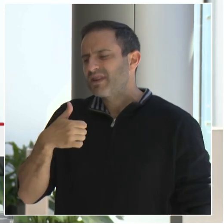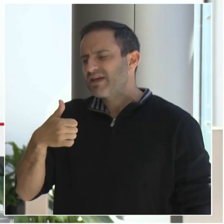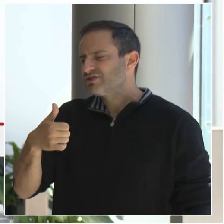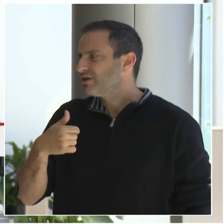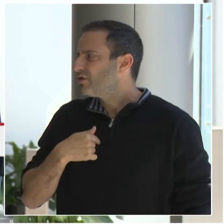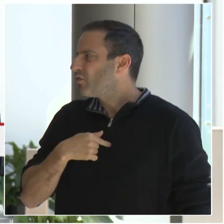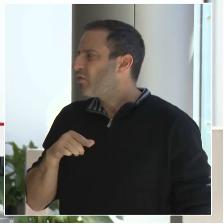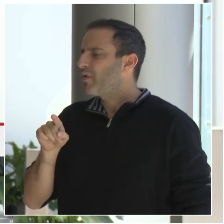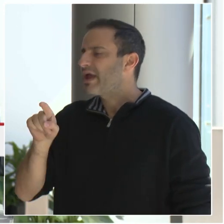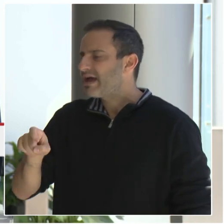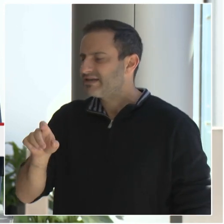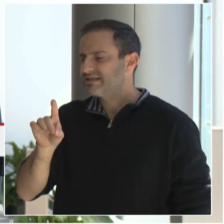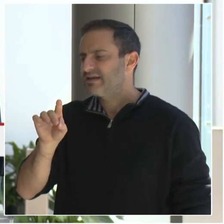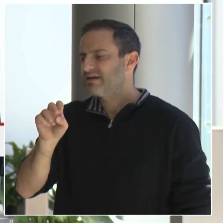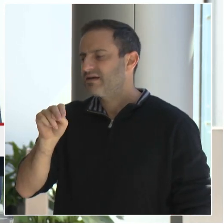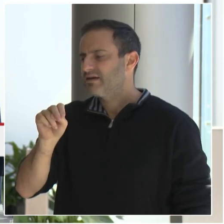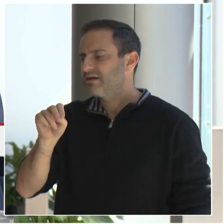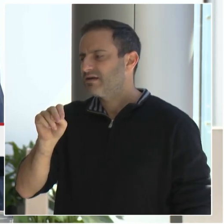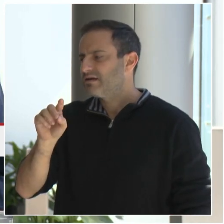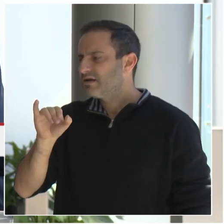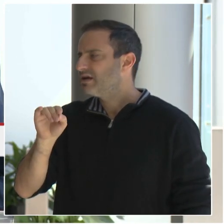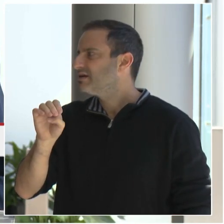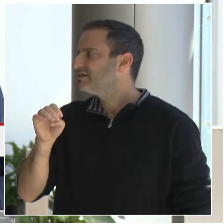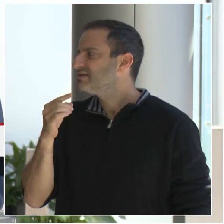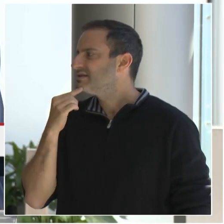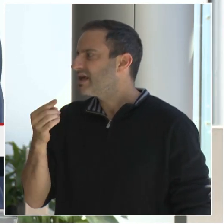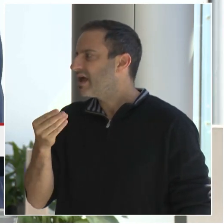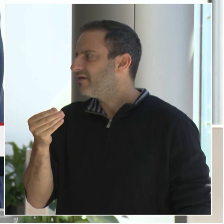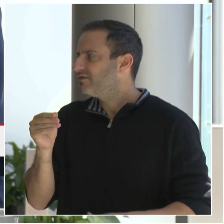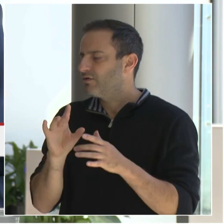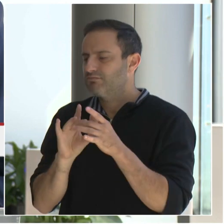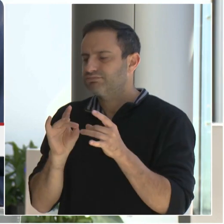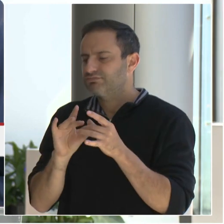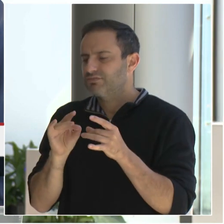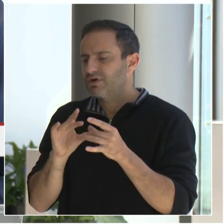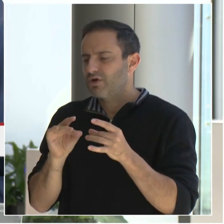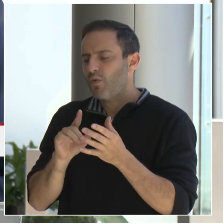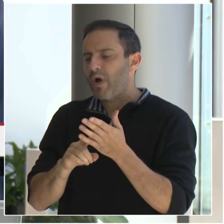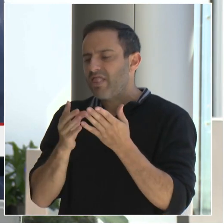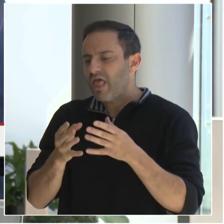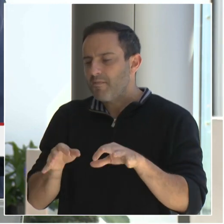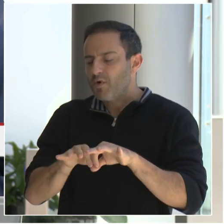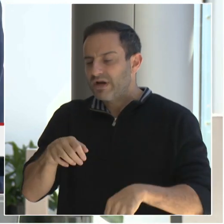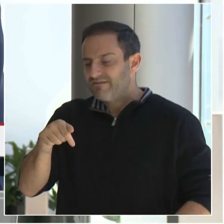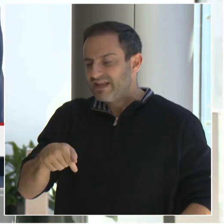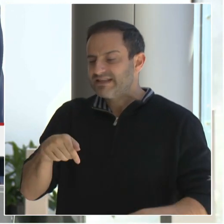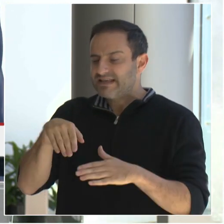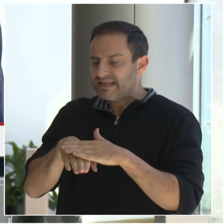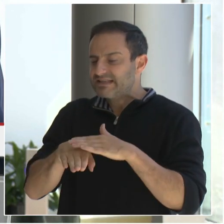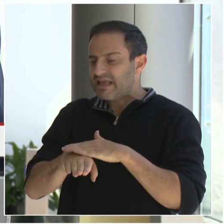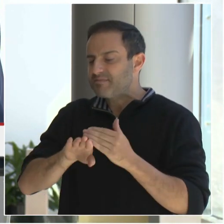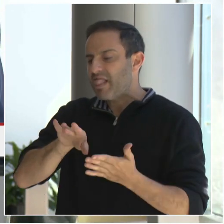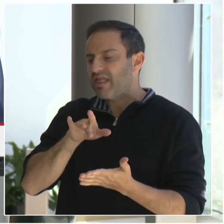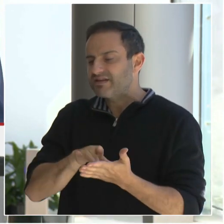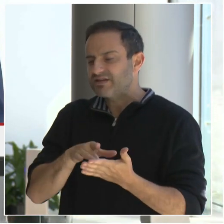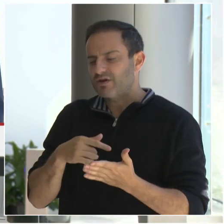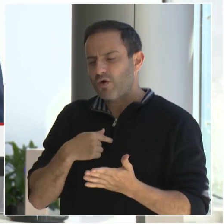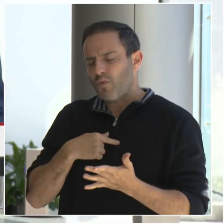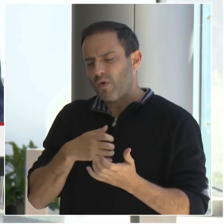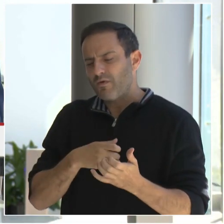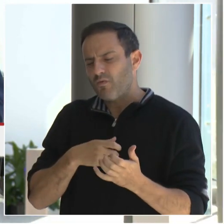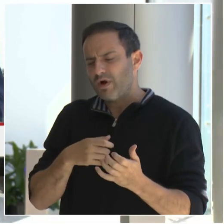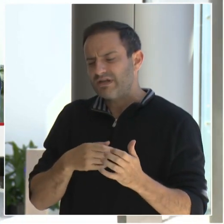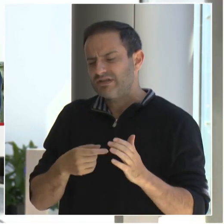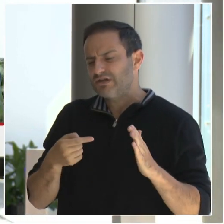asked Denise if she would give us a few remarks, because again, part of what's so important about this facility is our accessibility center. And we really want to highlight